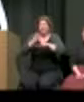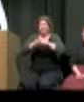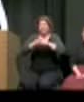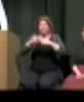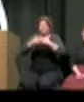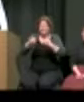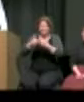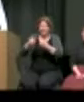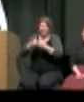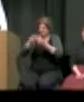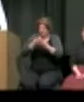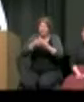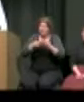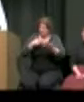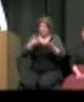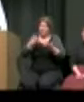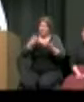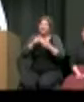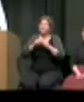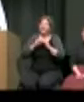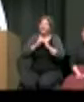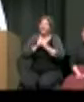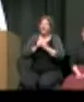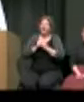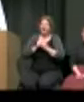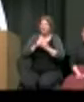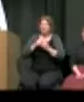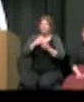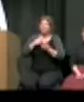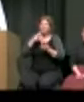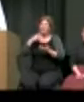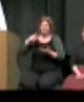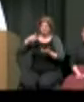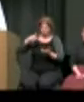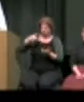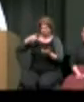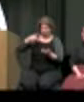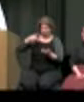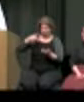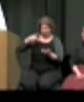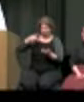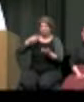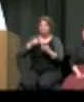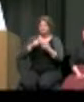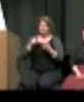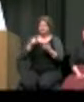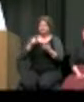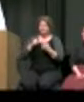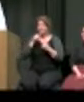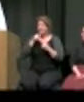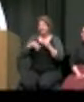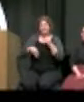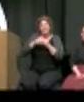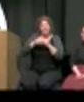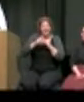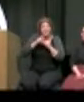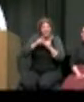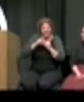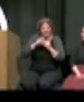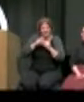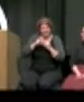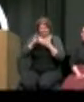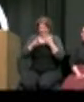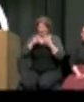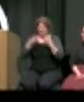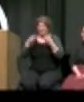what we want. The way to do that is to just blast it with water. But again, we're trying not to add water, so that makes